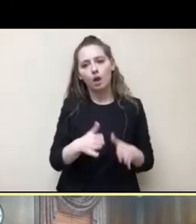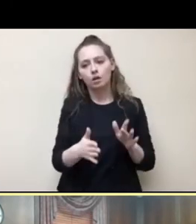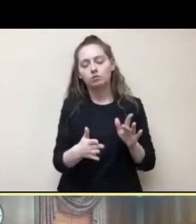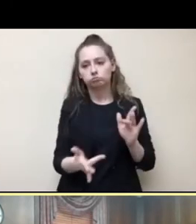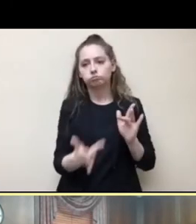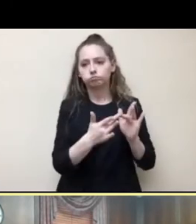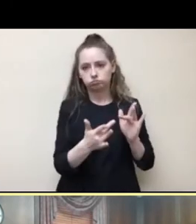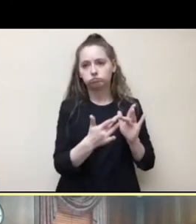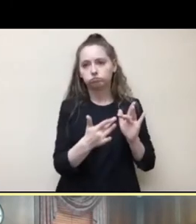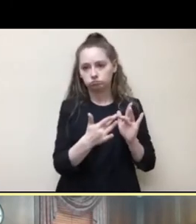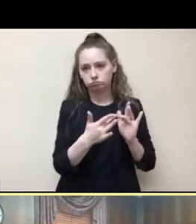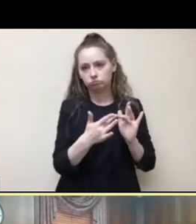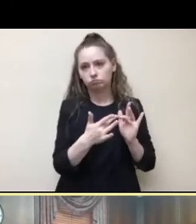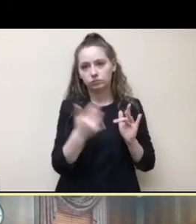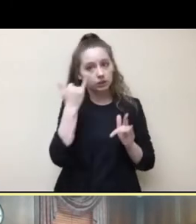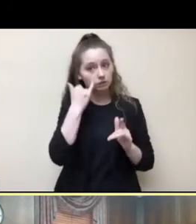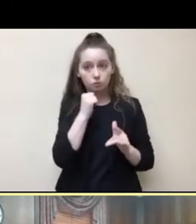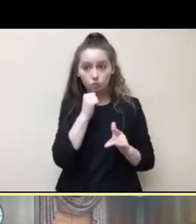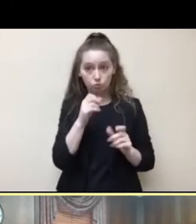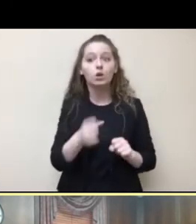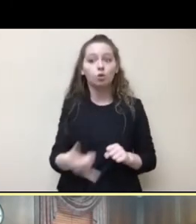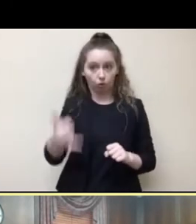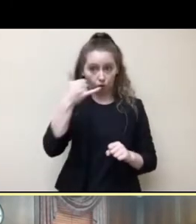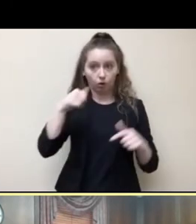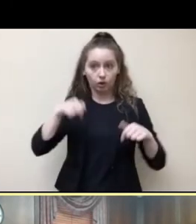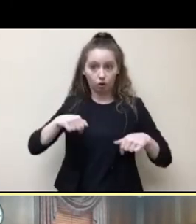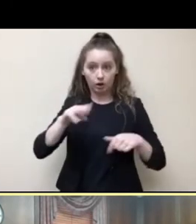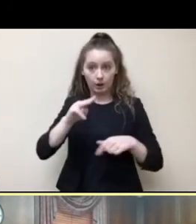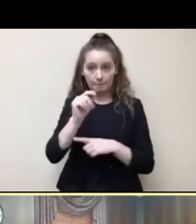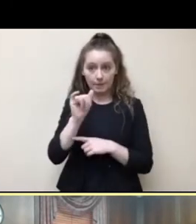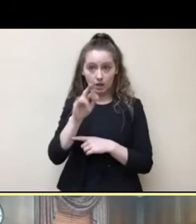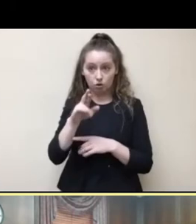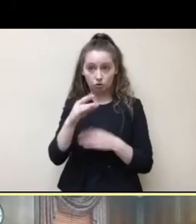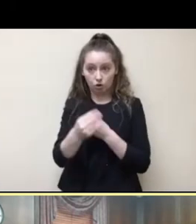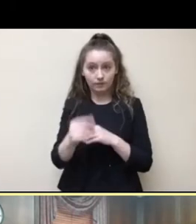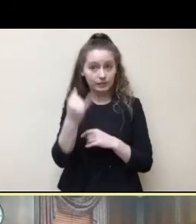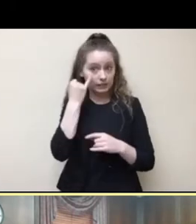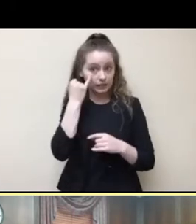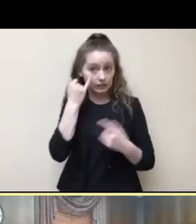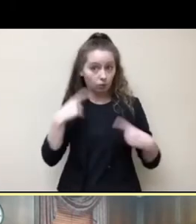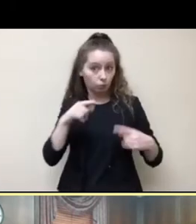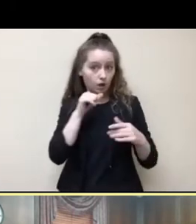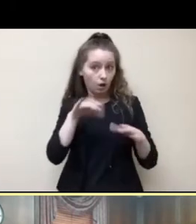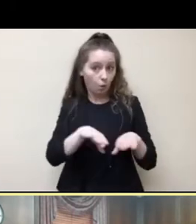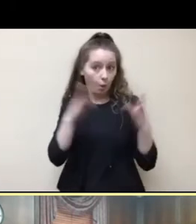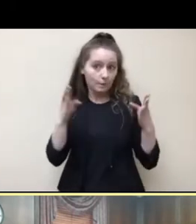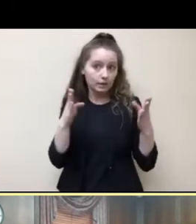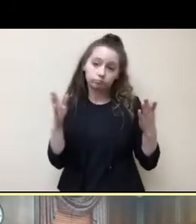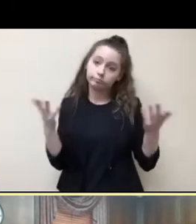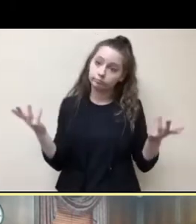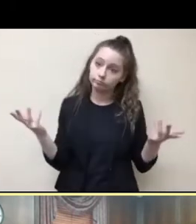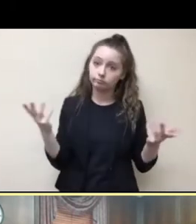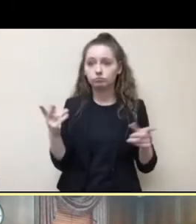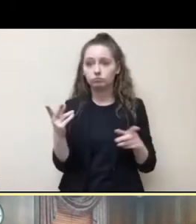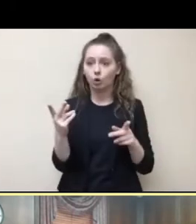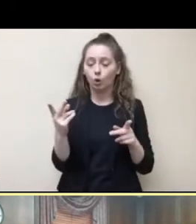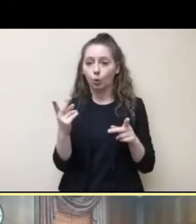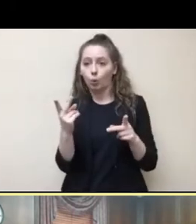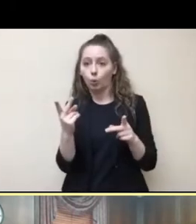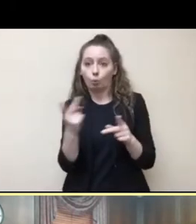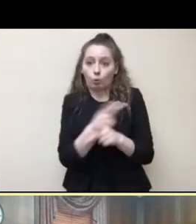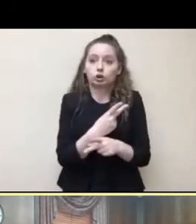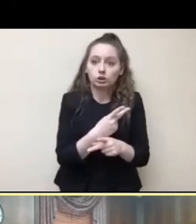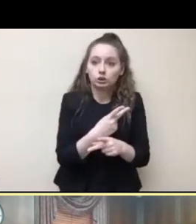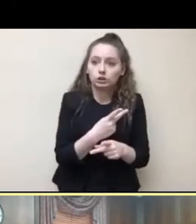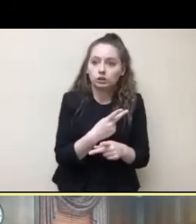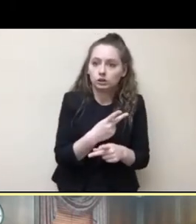don't, you can call us here in the mayor's office. And if we're not open, then, you know, worst case scenario, you can call 911